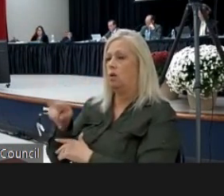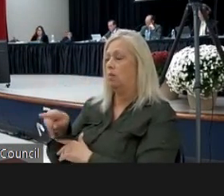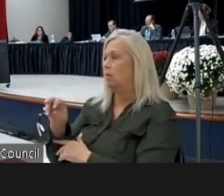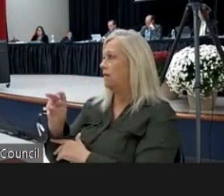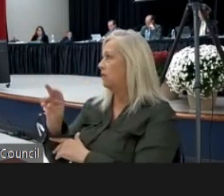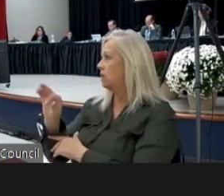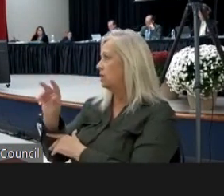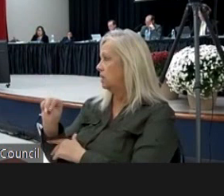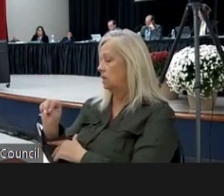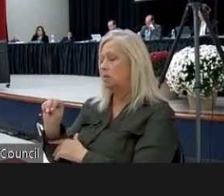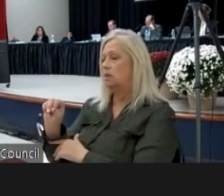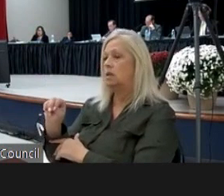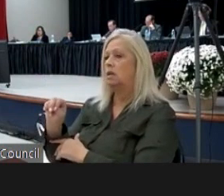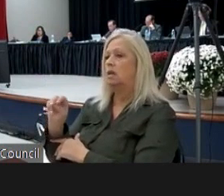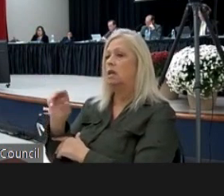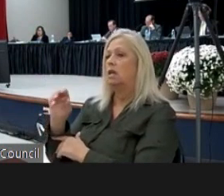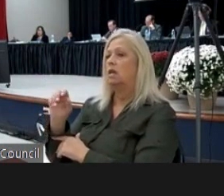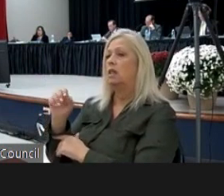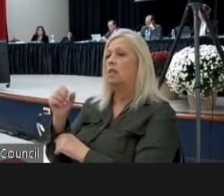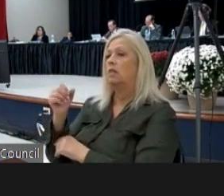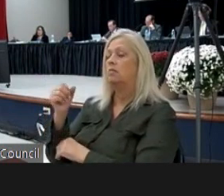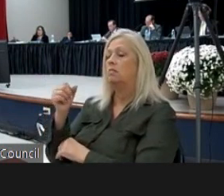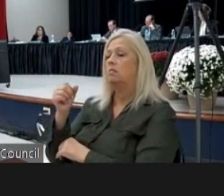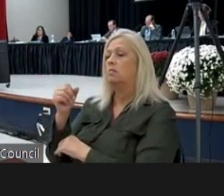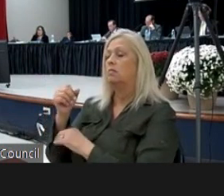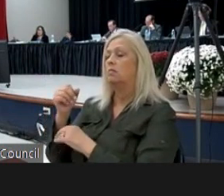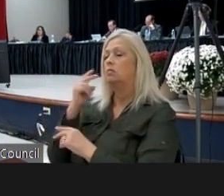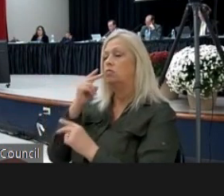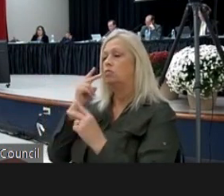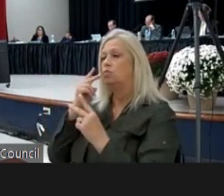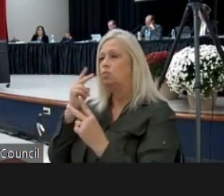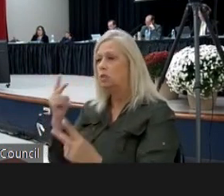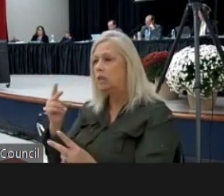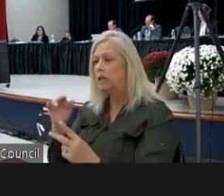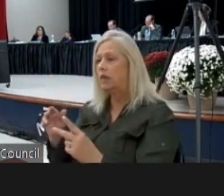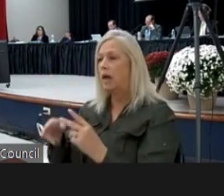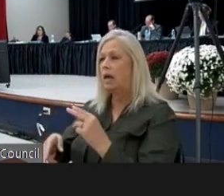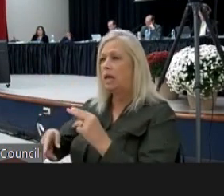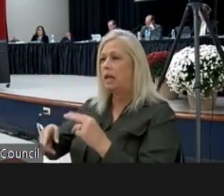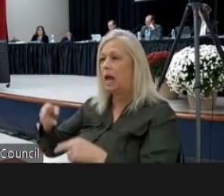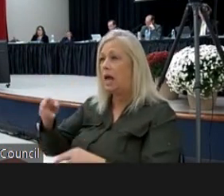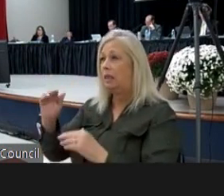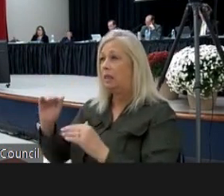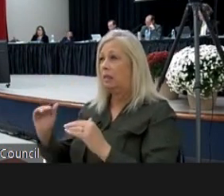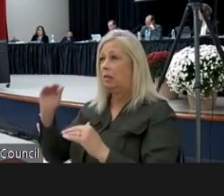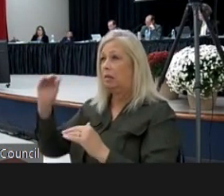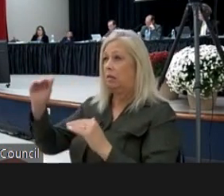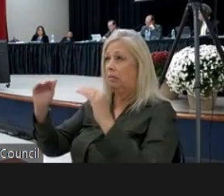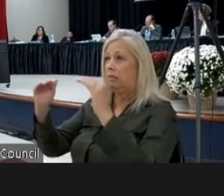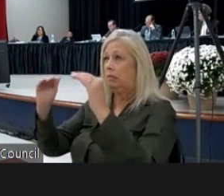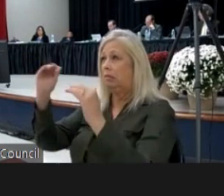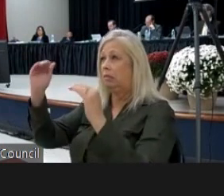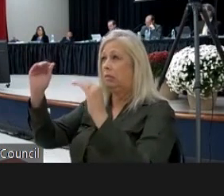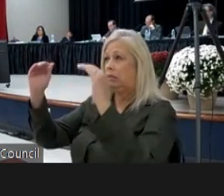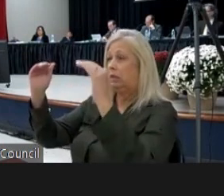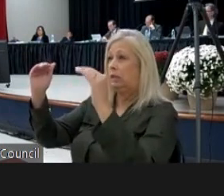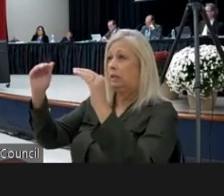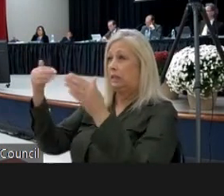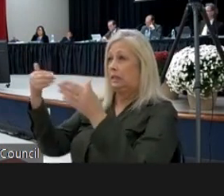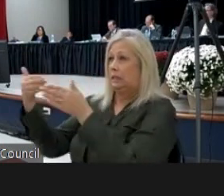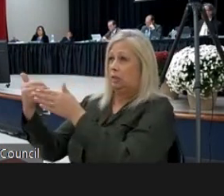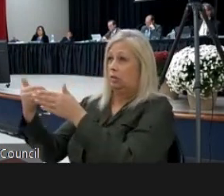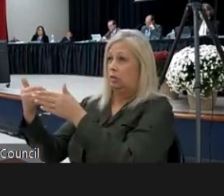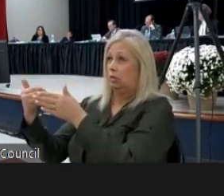property and to anchor the development. So as you think of this height growing and growing and growing next door, you eventually end up